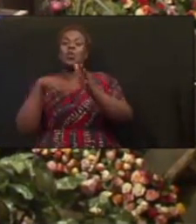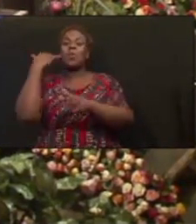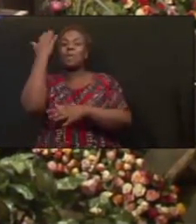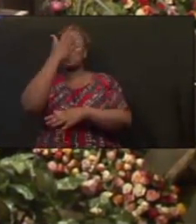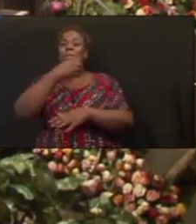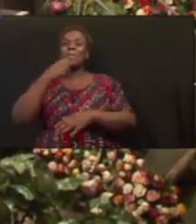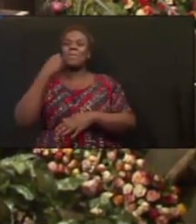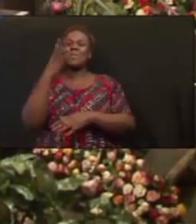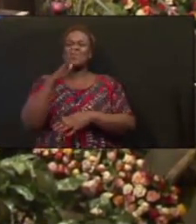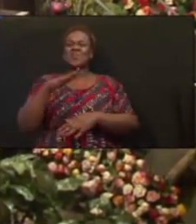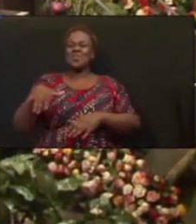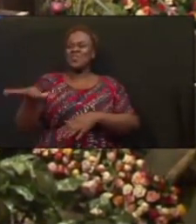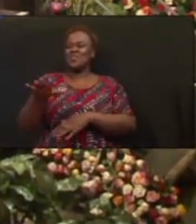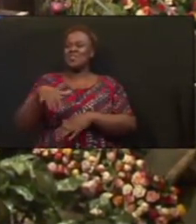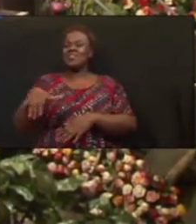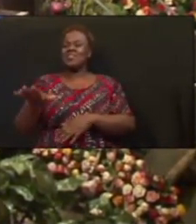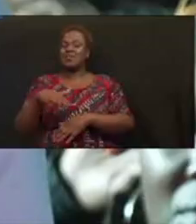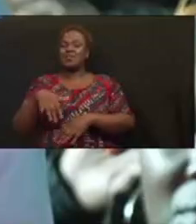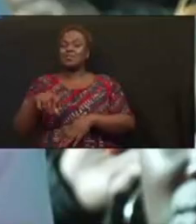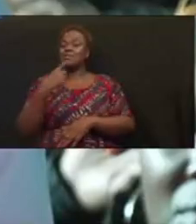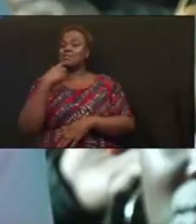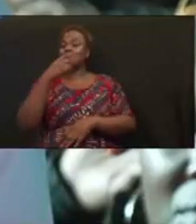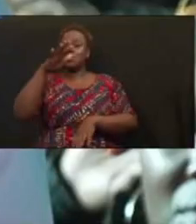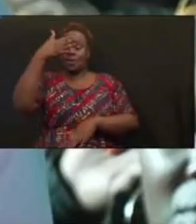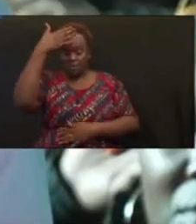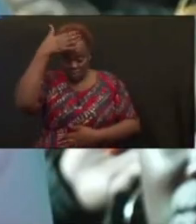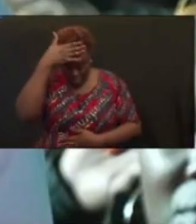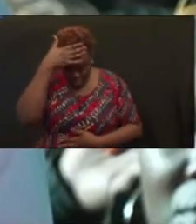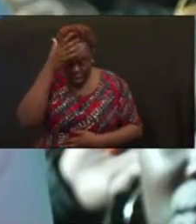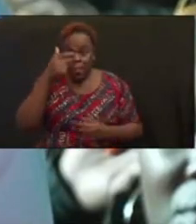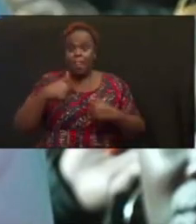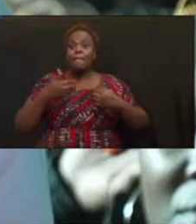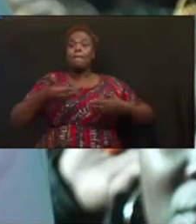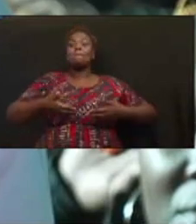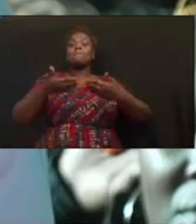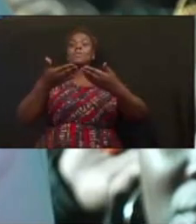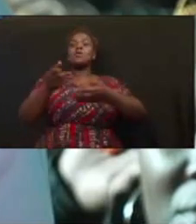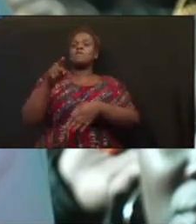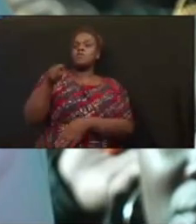riches thereof. And he said, bow to me and I will give you.